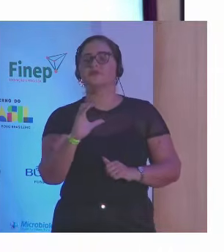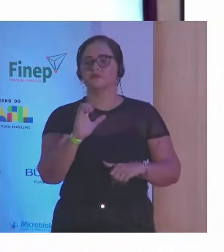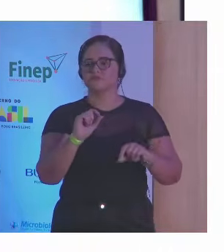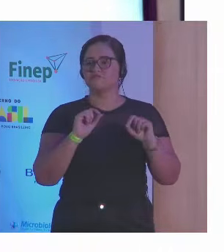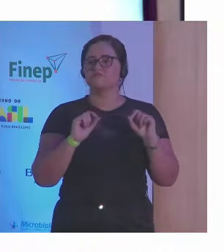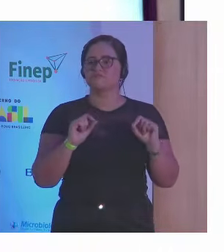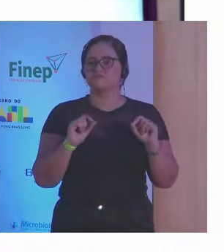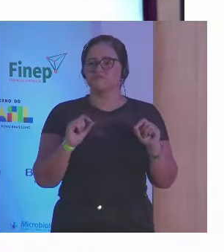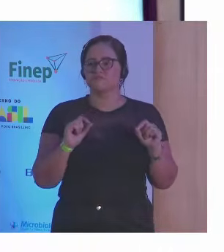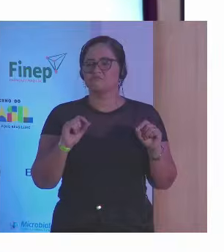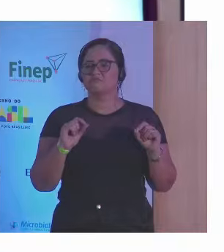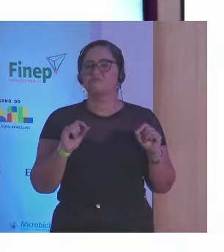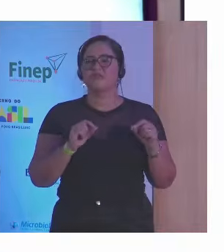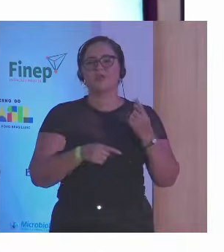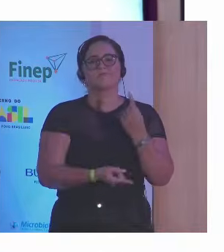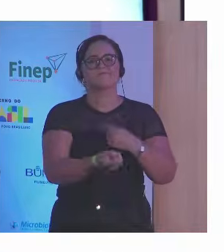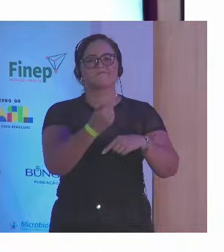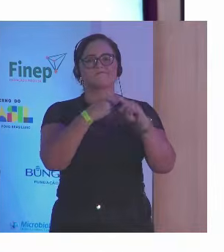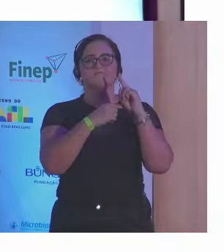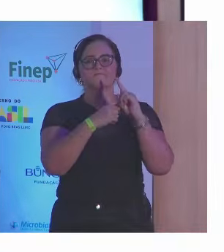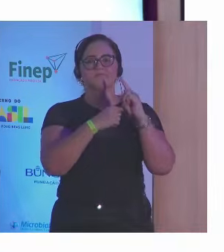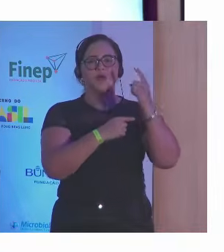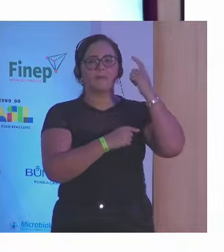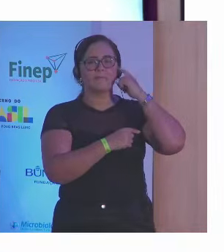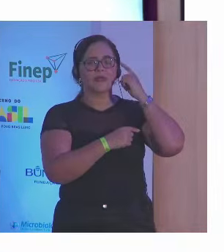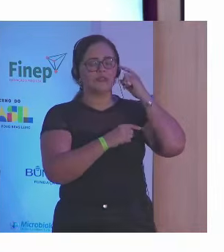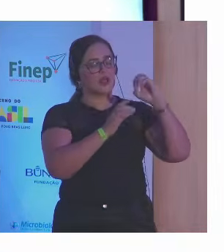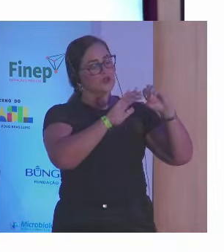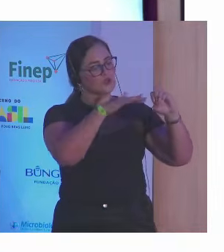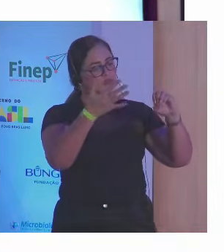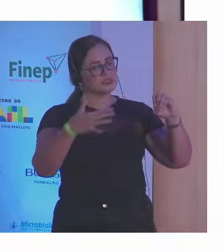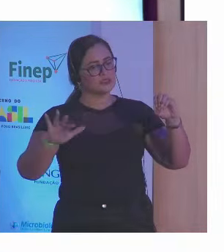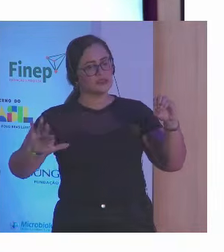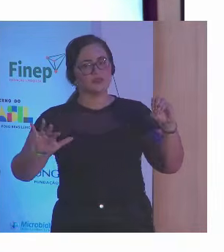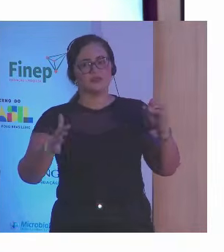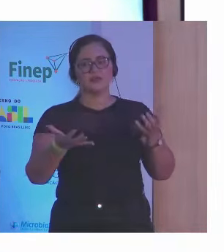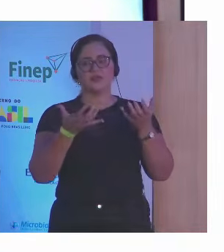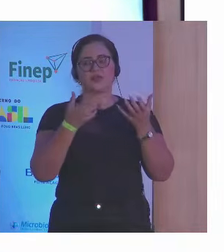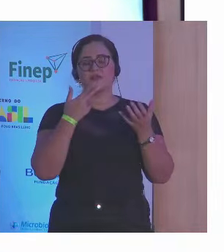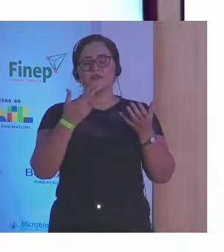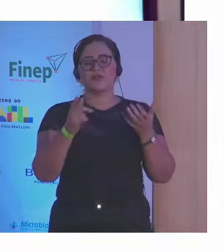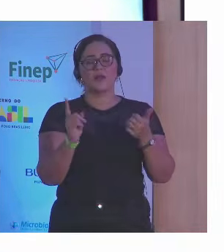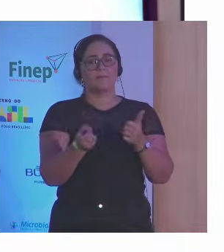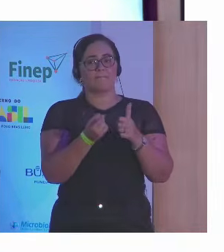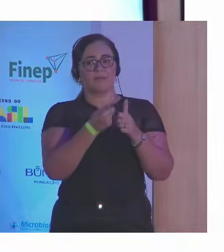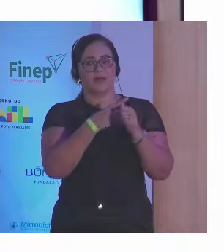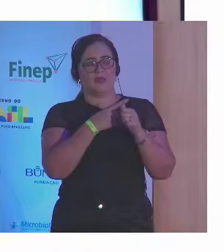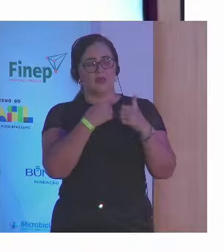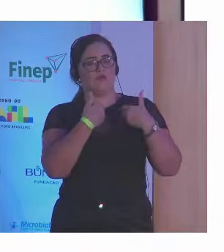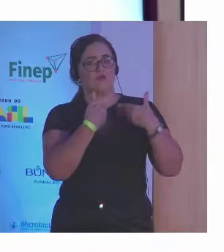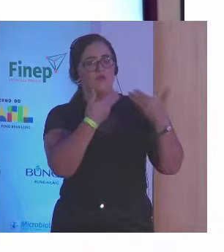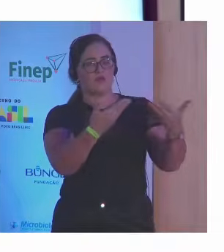future. I want to say that this is the first time I am invited by an Academy of Science.